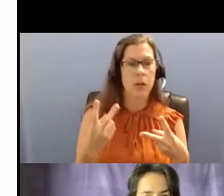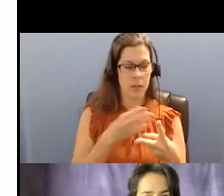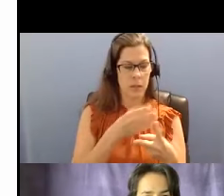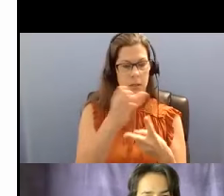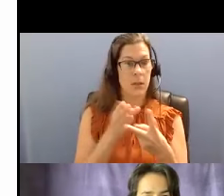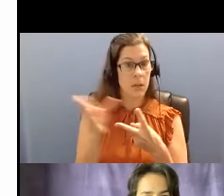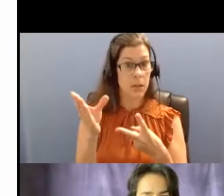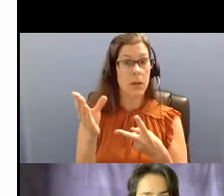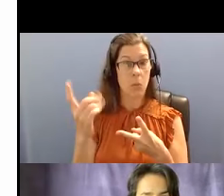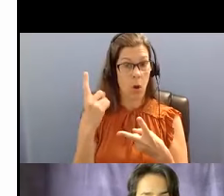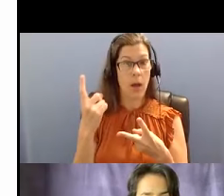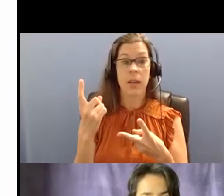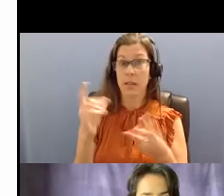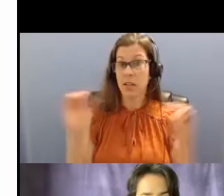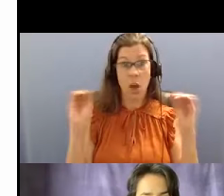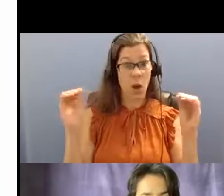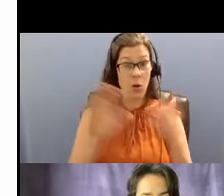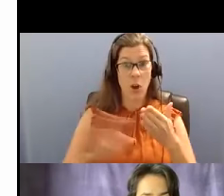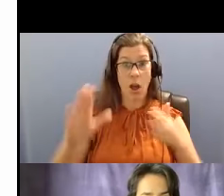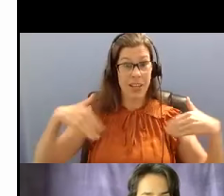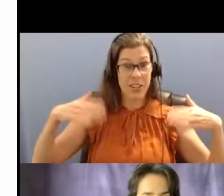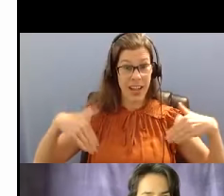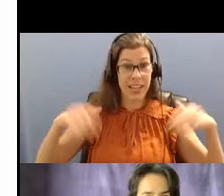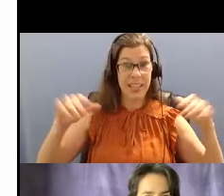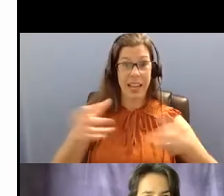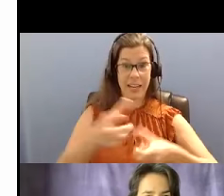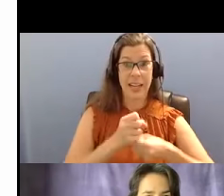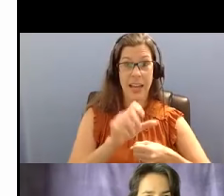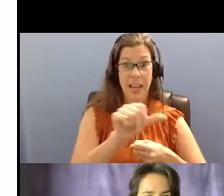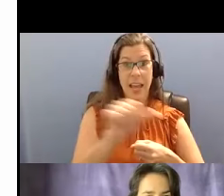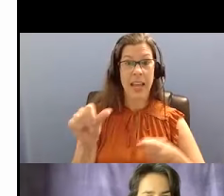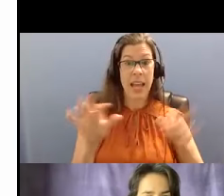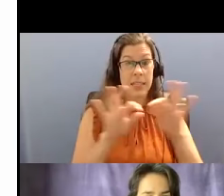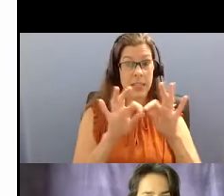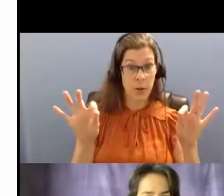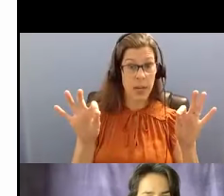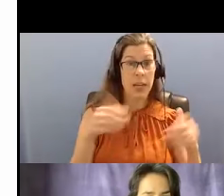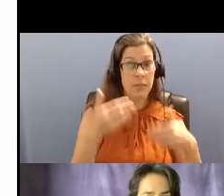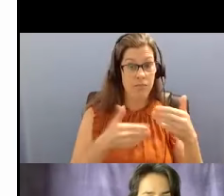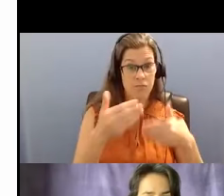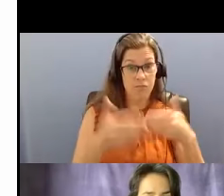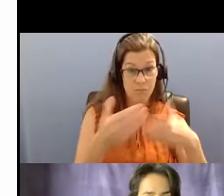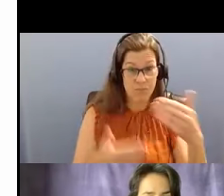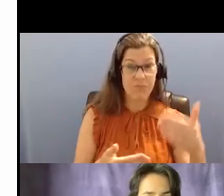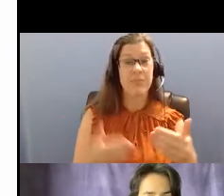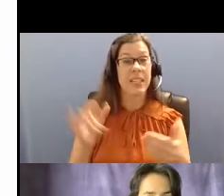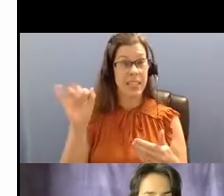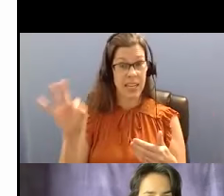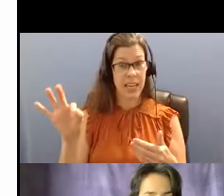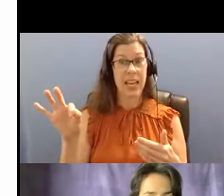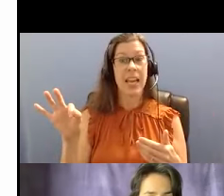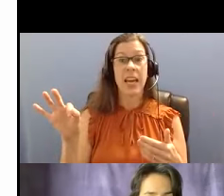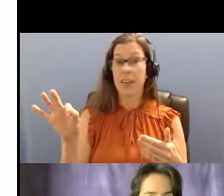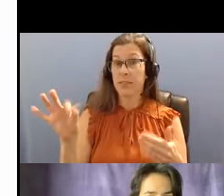any college, you can earn your associate's degree along the way. And then for those who are